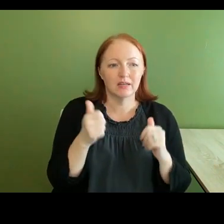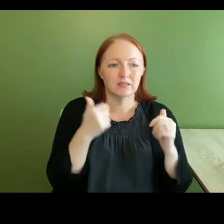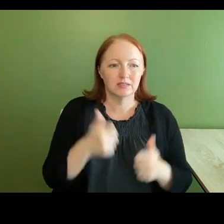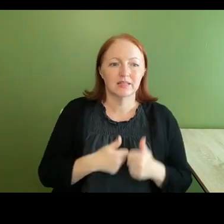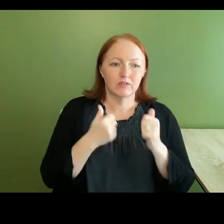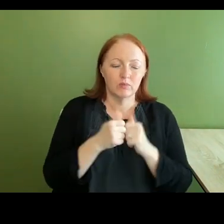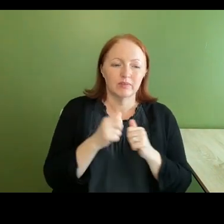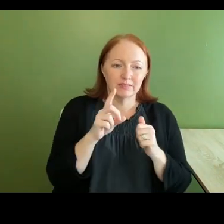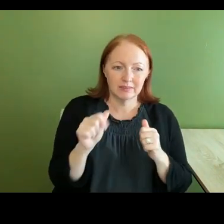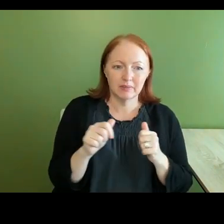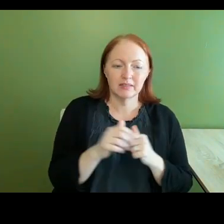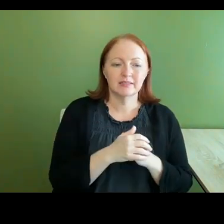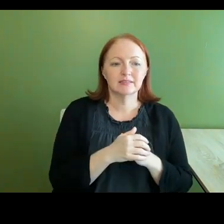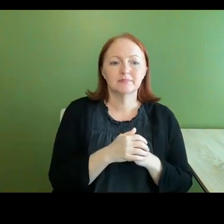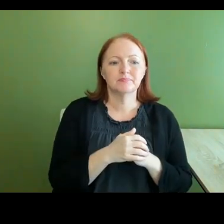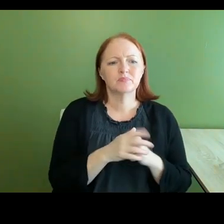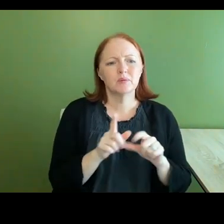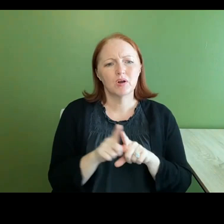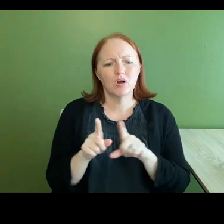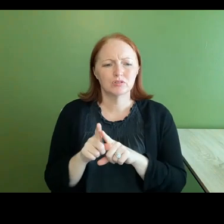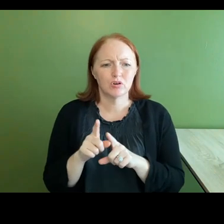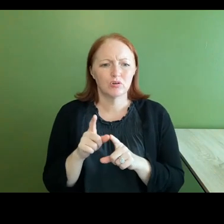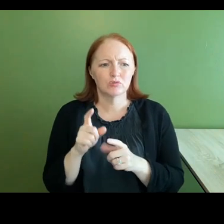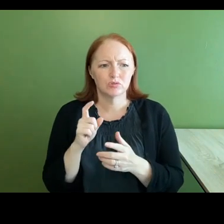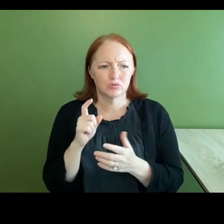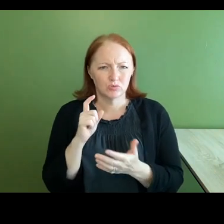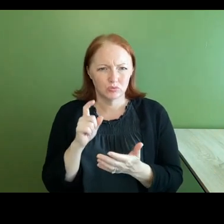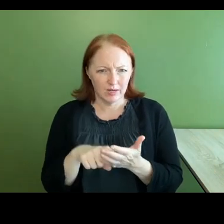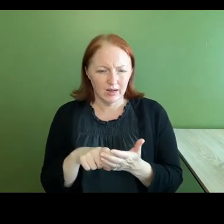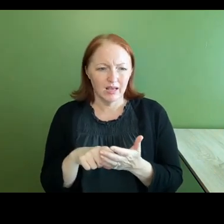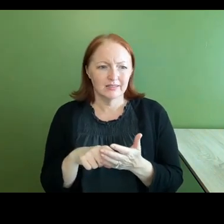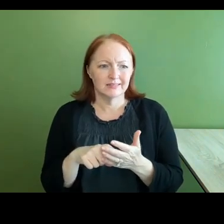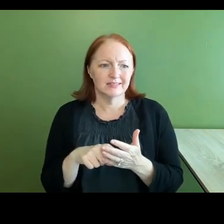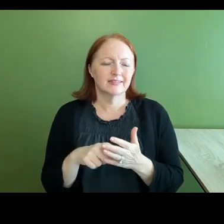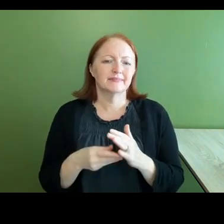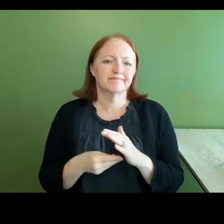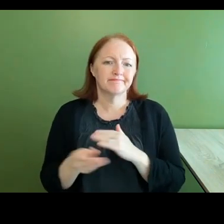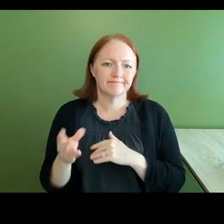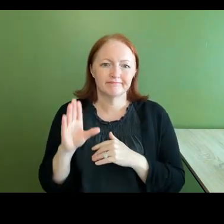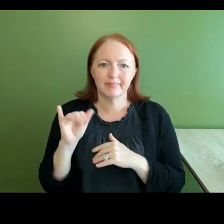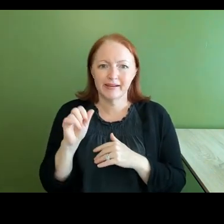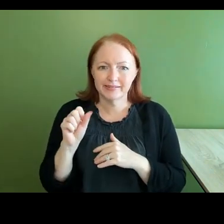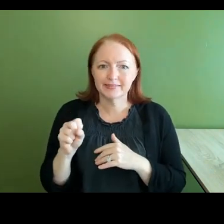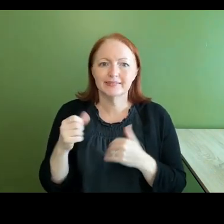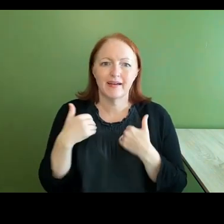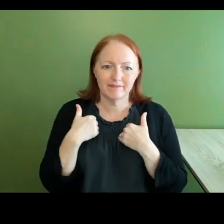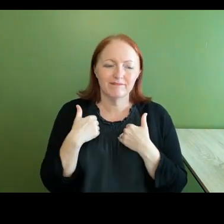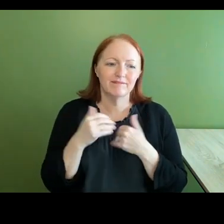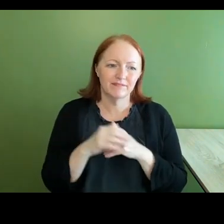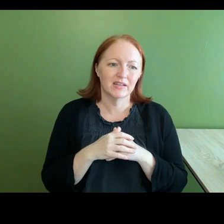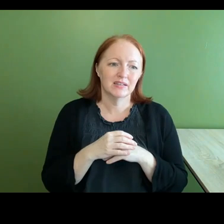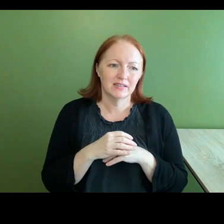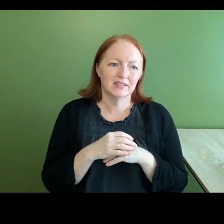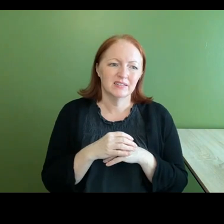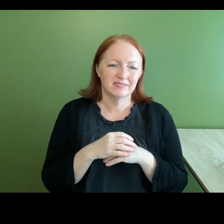living with disabilities, but also recognizing that implicit biases exist